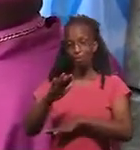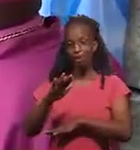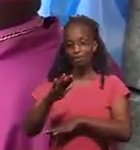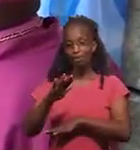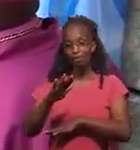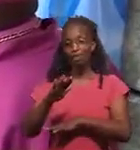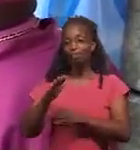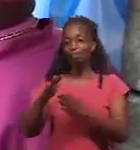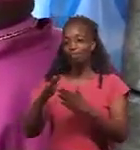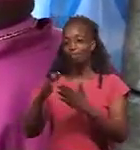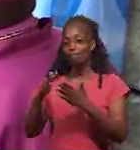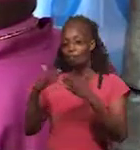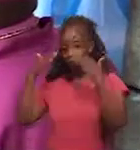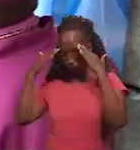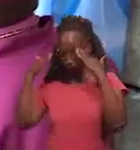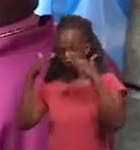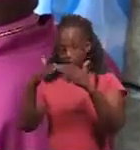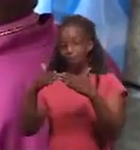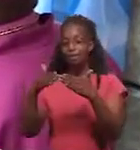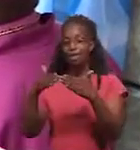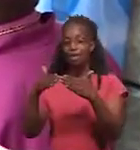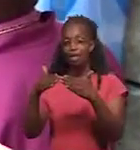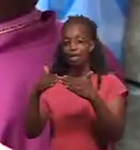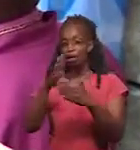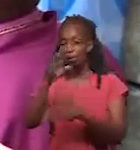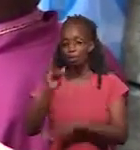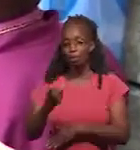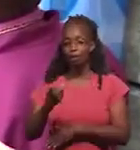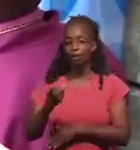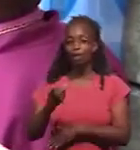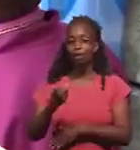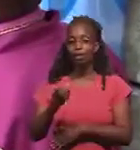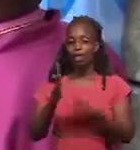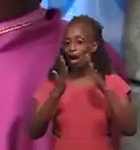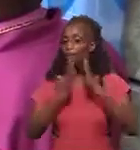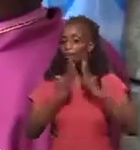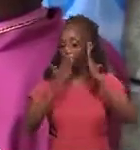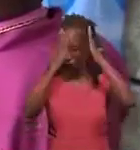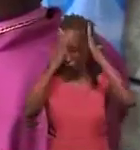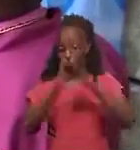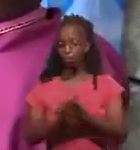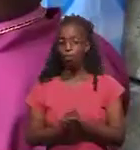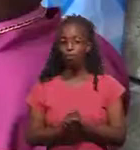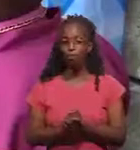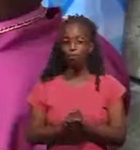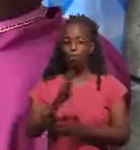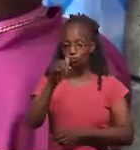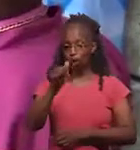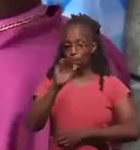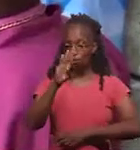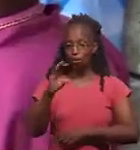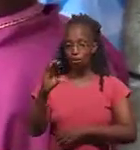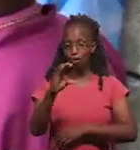and is now dedicated by the Most Reverend Dr. Timothy Ndambuki, Archbishop